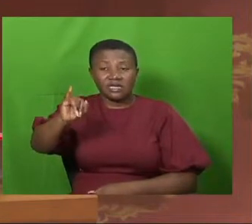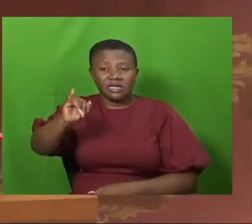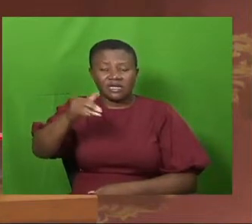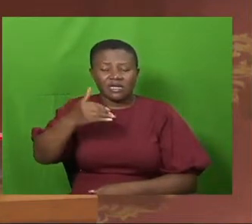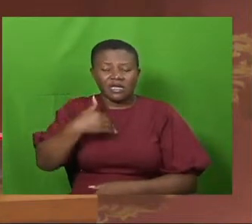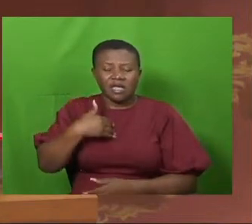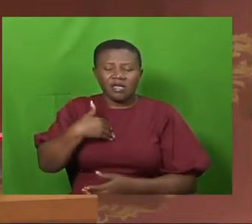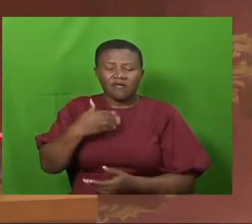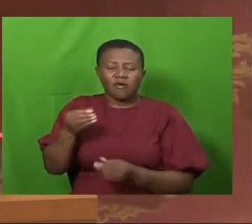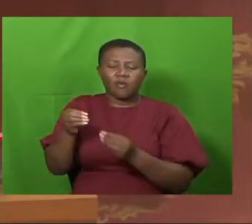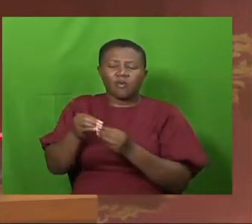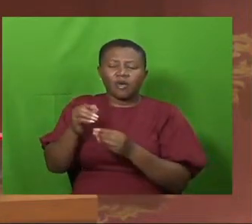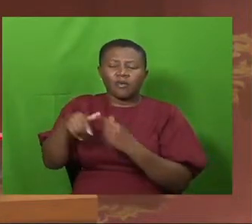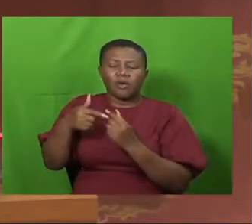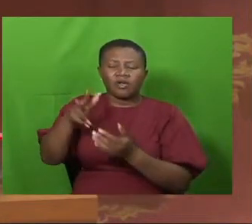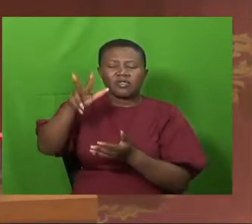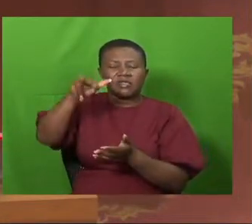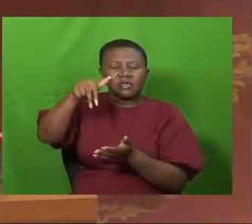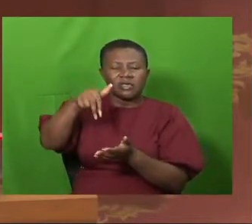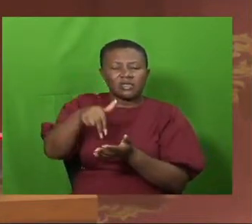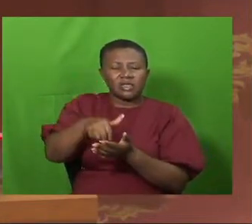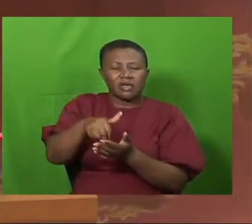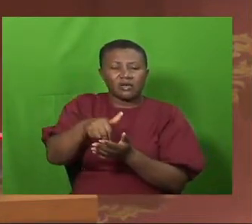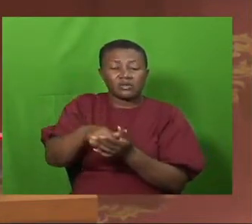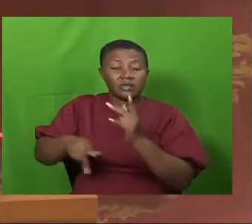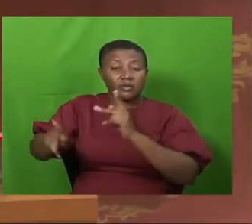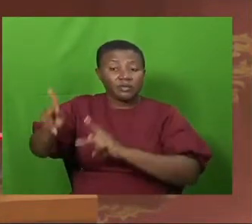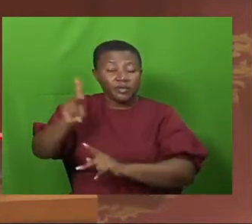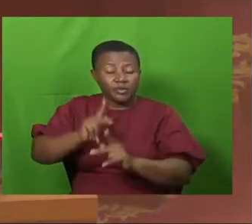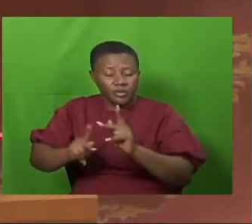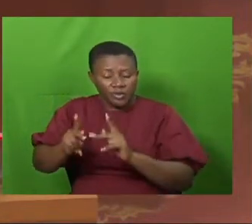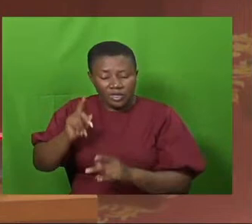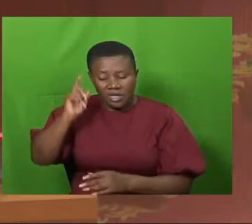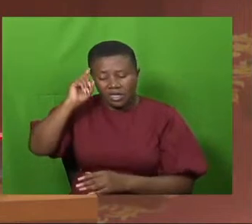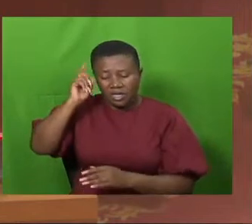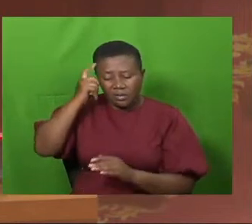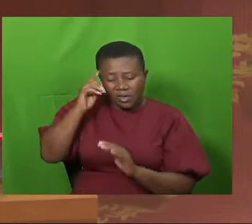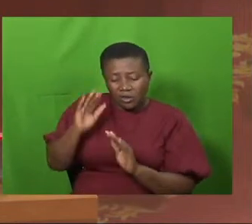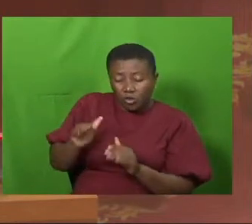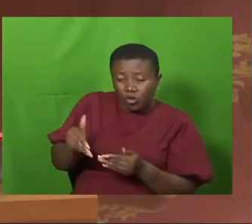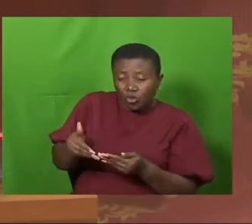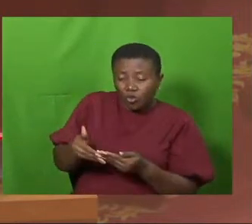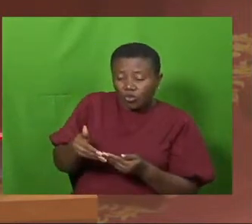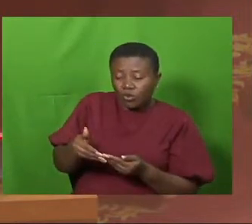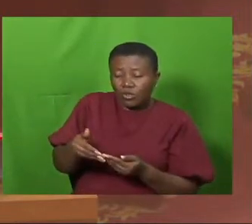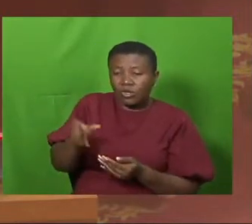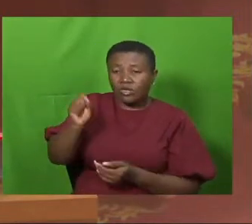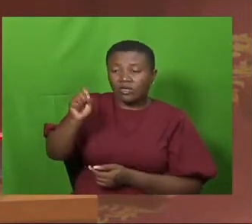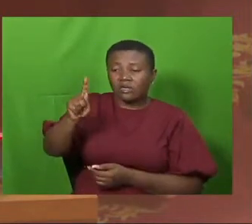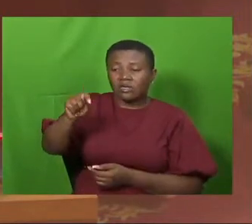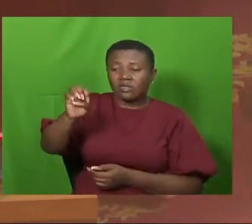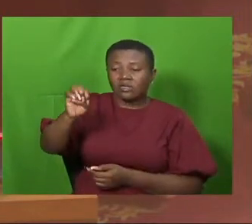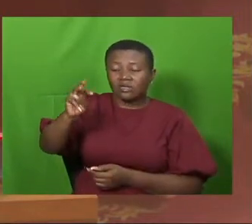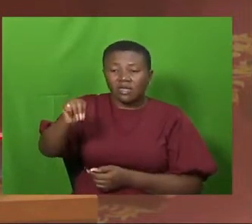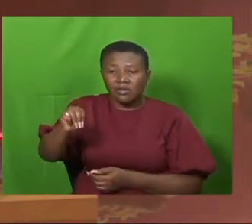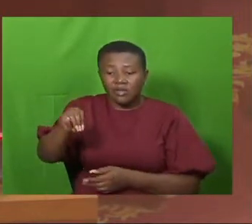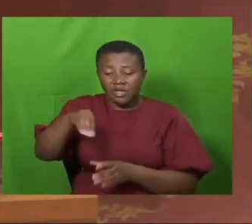personnel. Mr. Speaker, government has introduced a STEM being implemented in 10